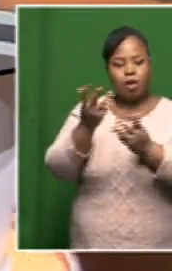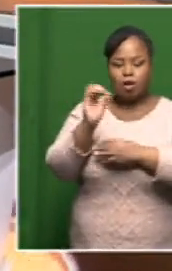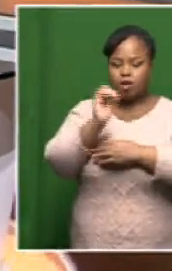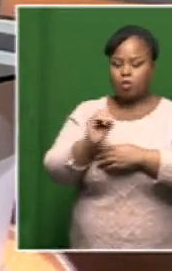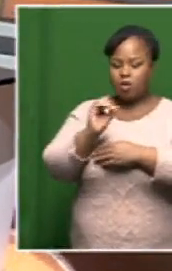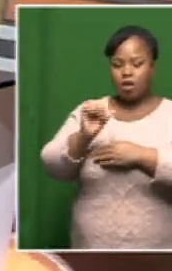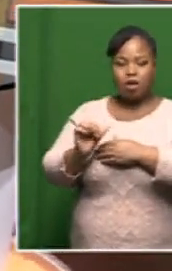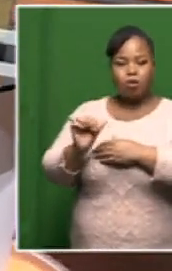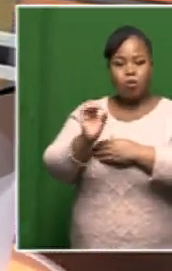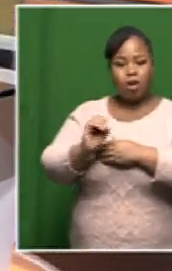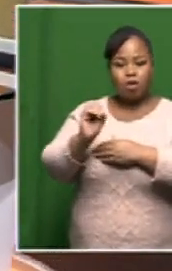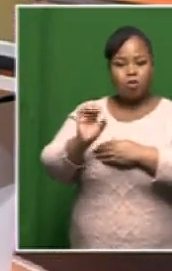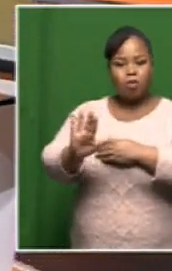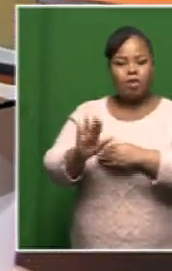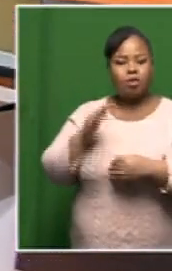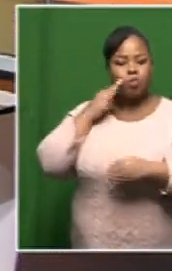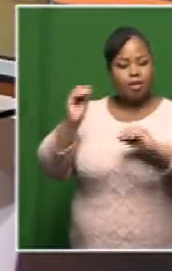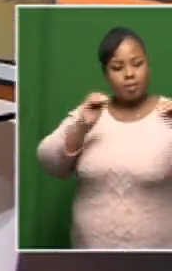see, during that movement,